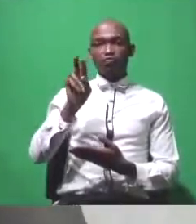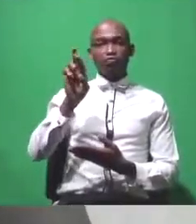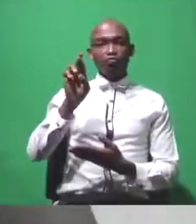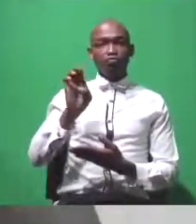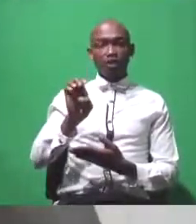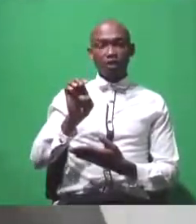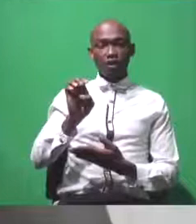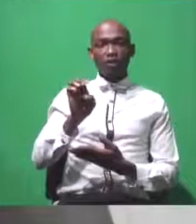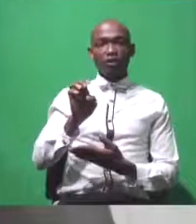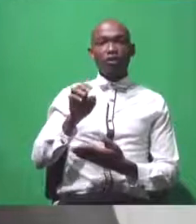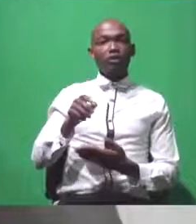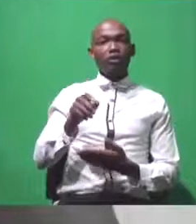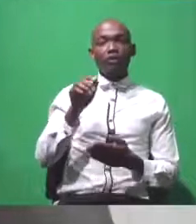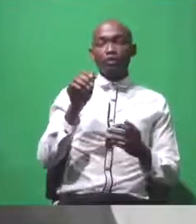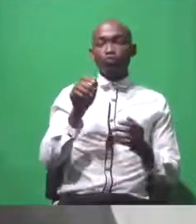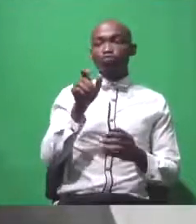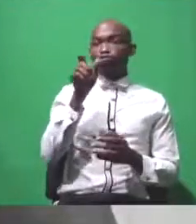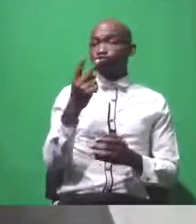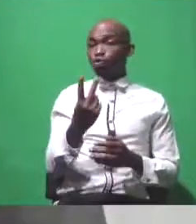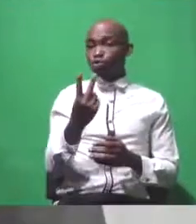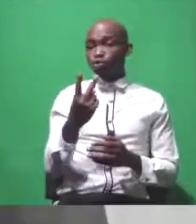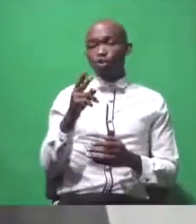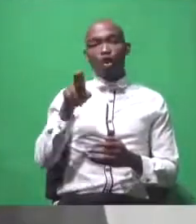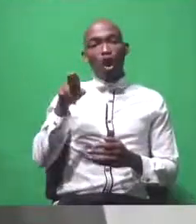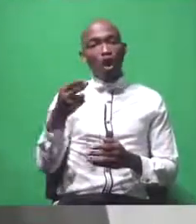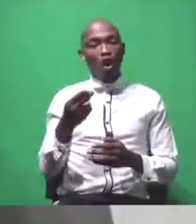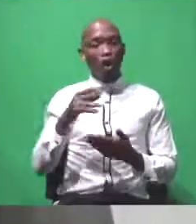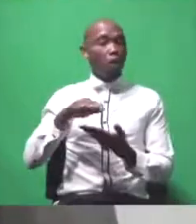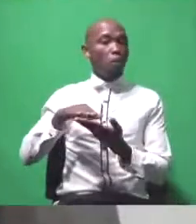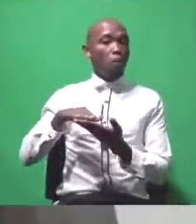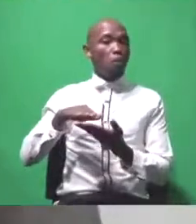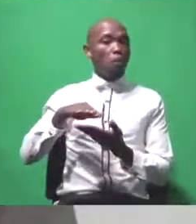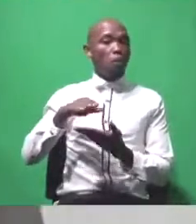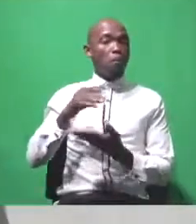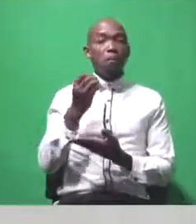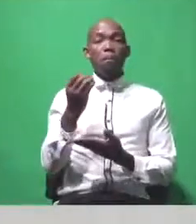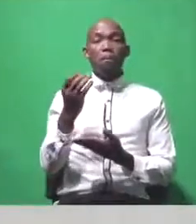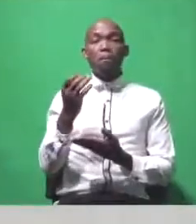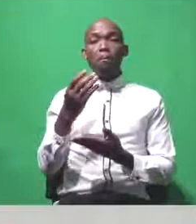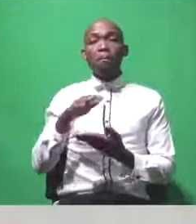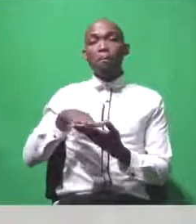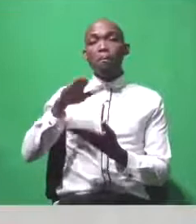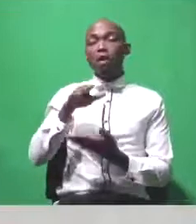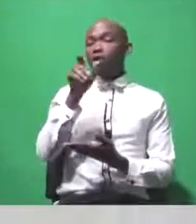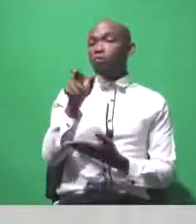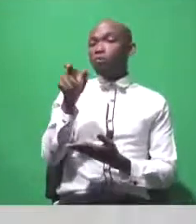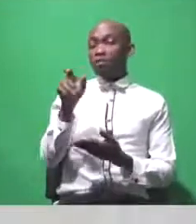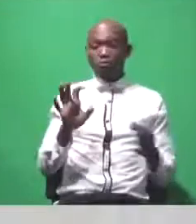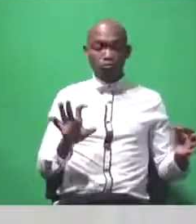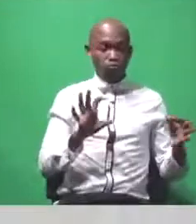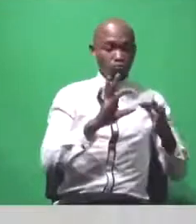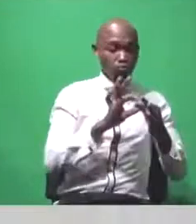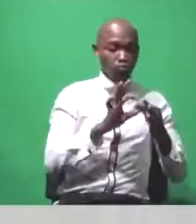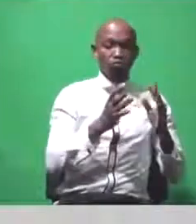two or more people organized together to undertake a specific business function with